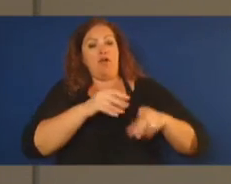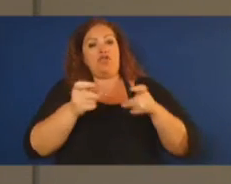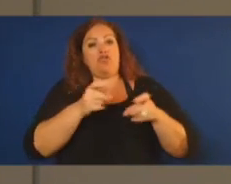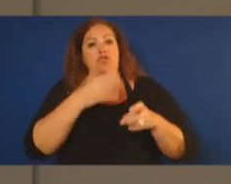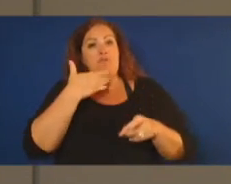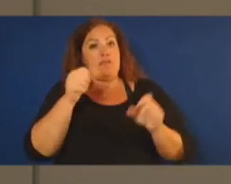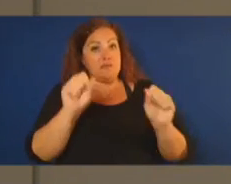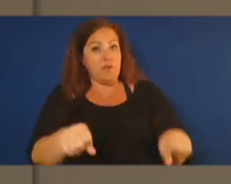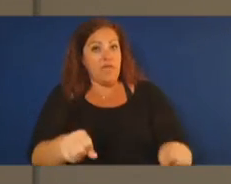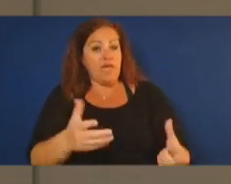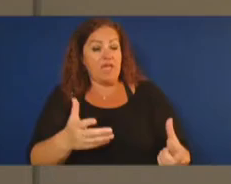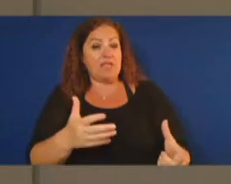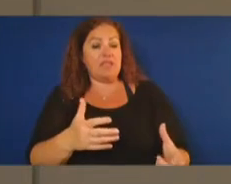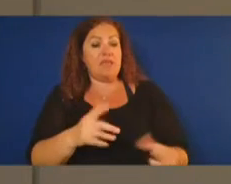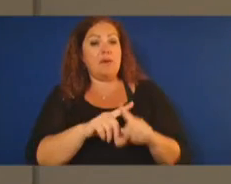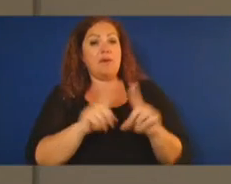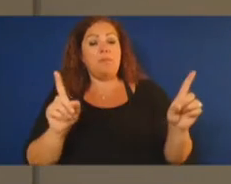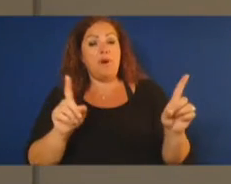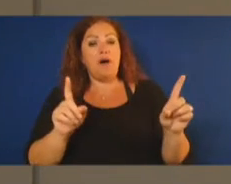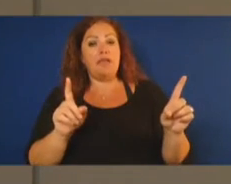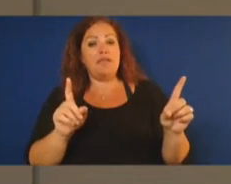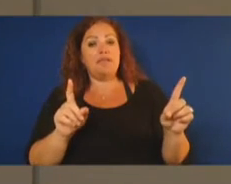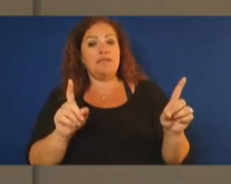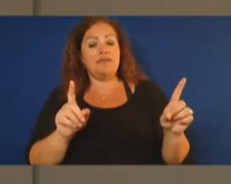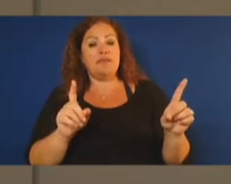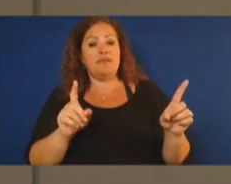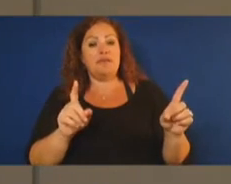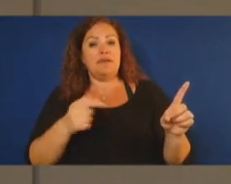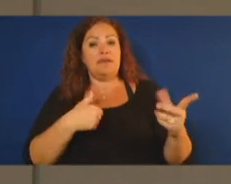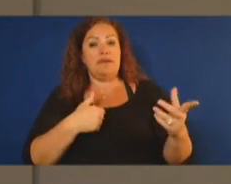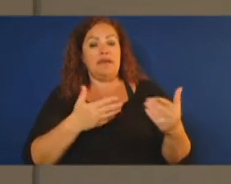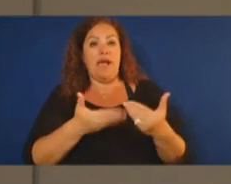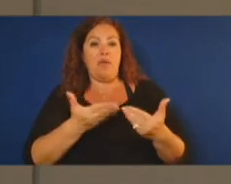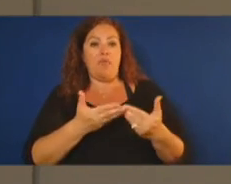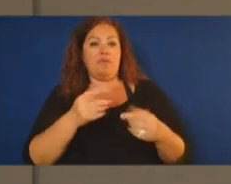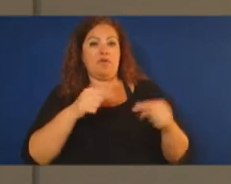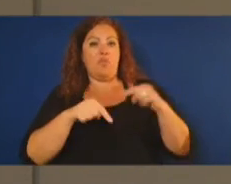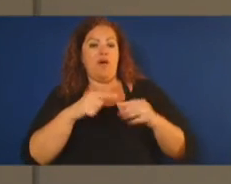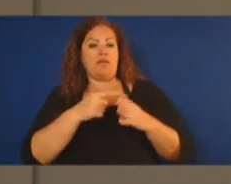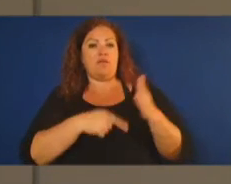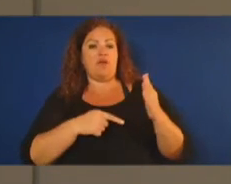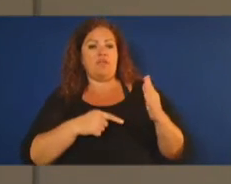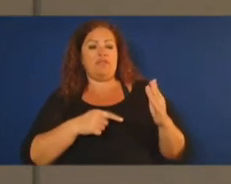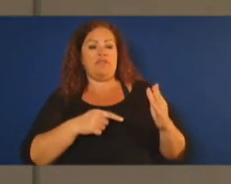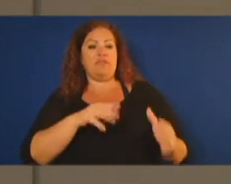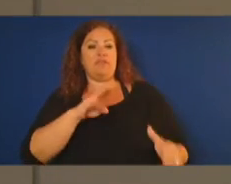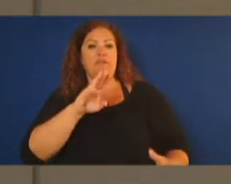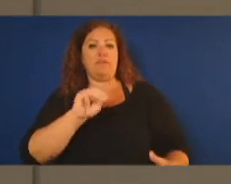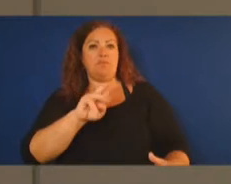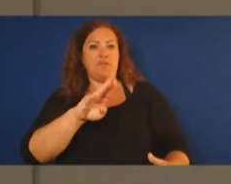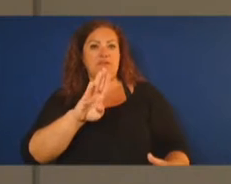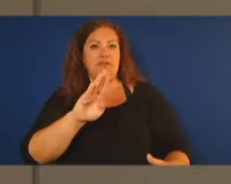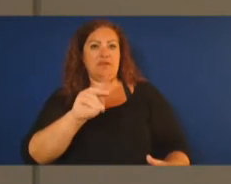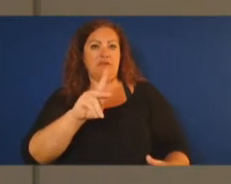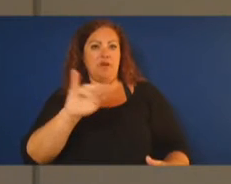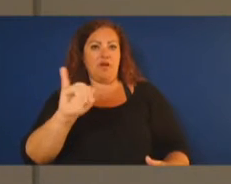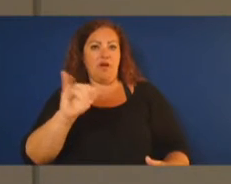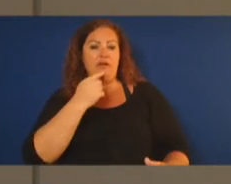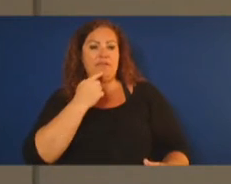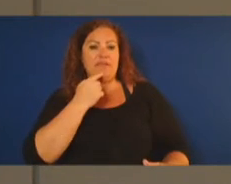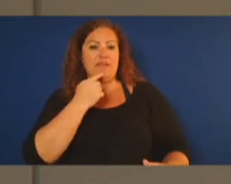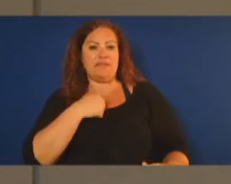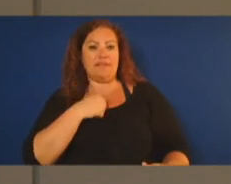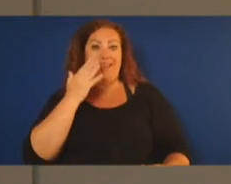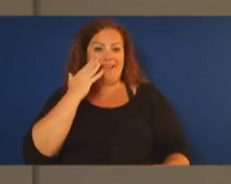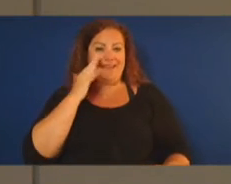can um but I I almost revert back to what my colleague Mr you know barari said it's it's what I